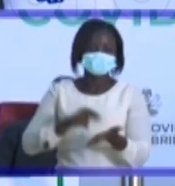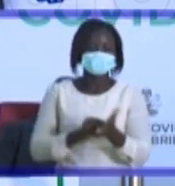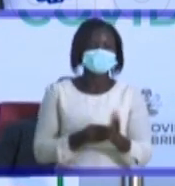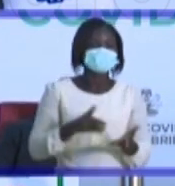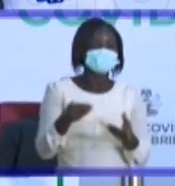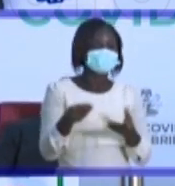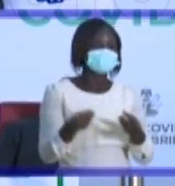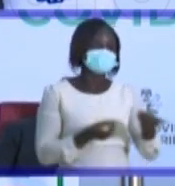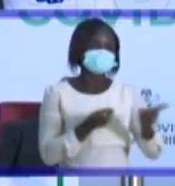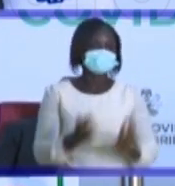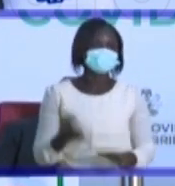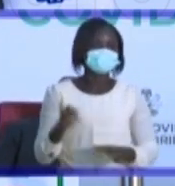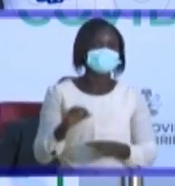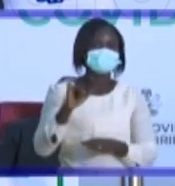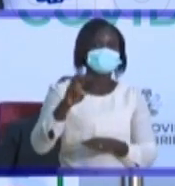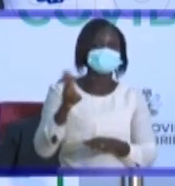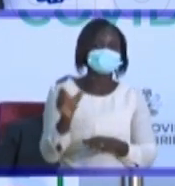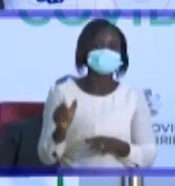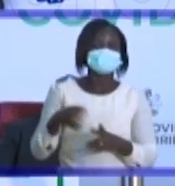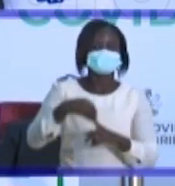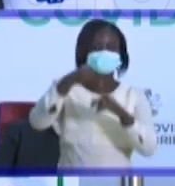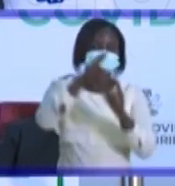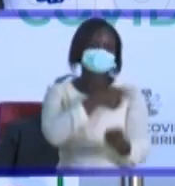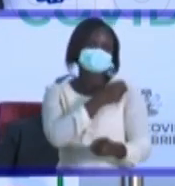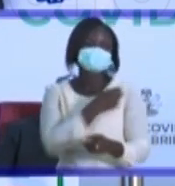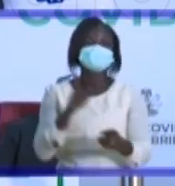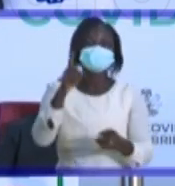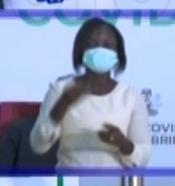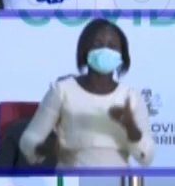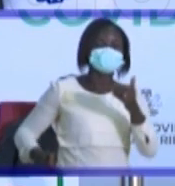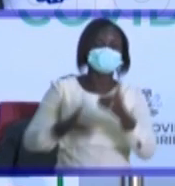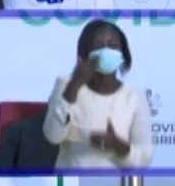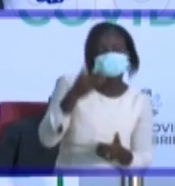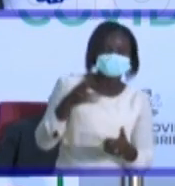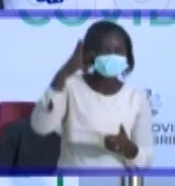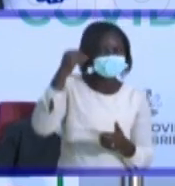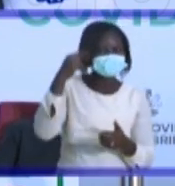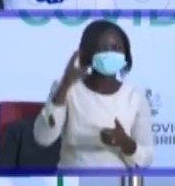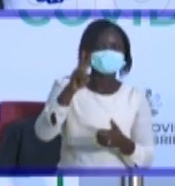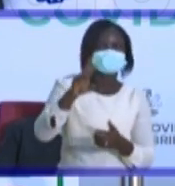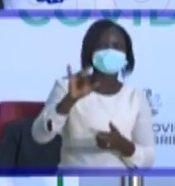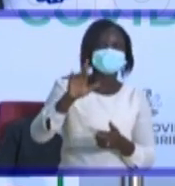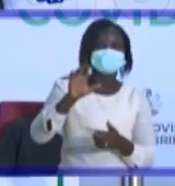director of Ira Specialist Hospital, one of the most experienced virus disease hospitals in Nigeria.